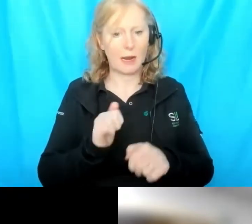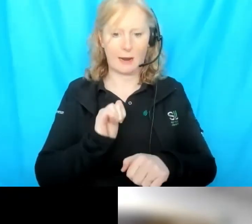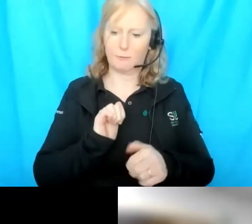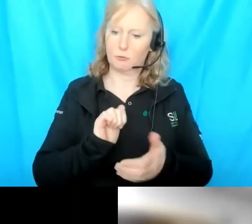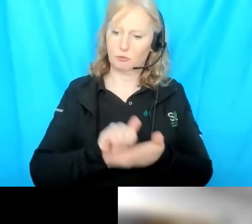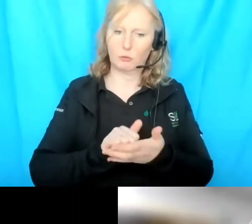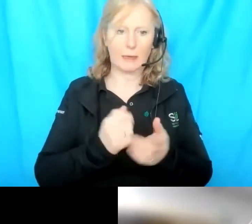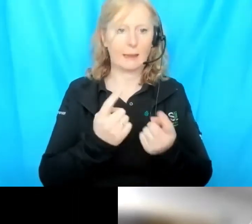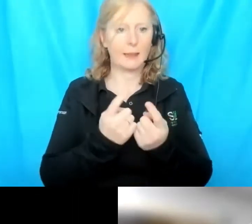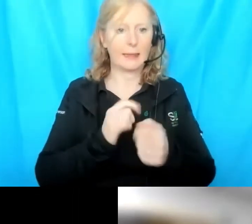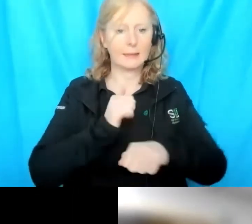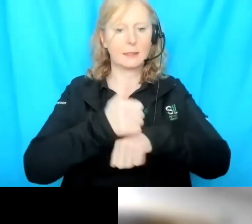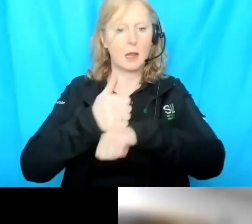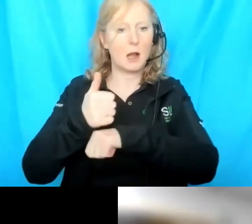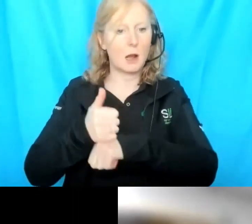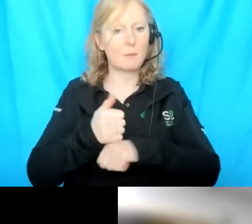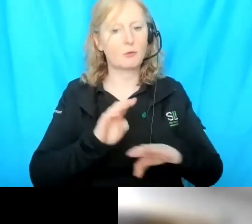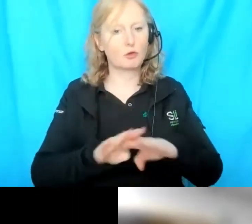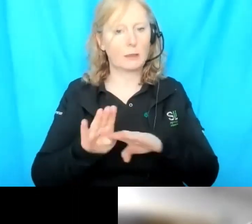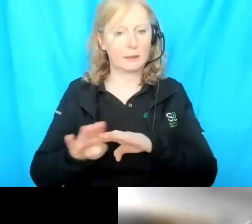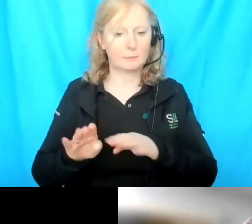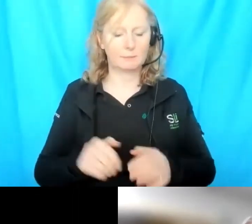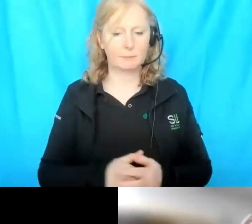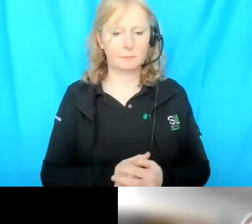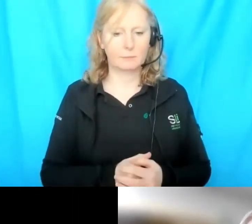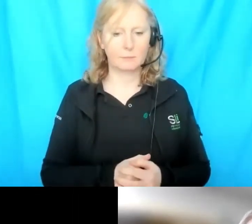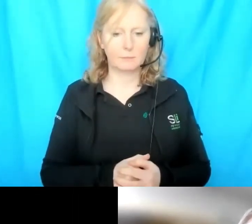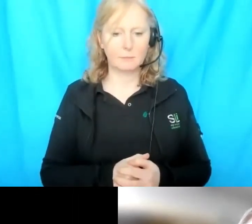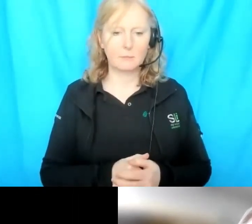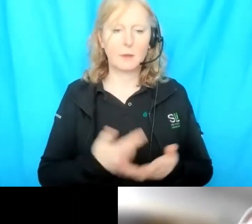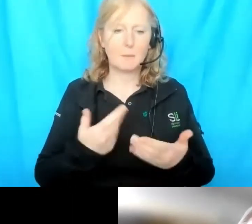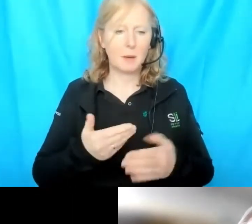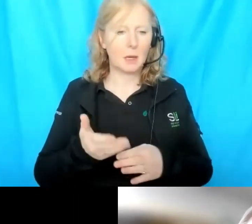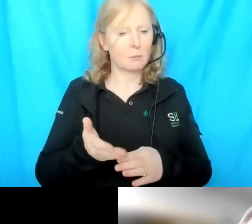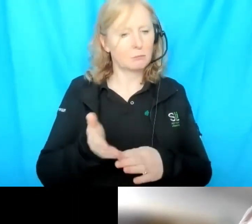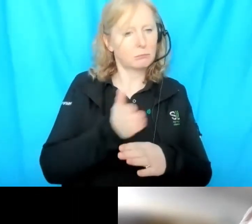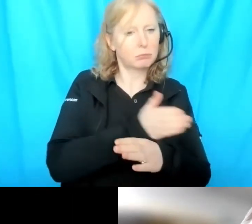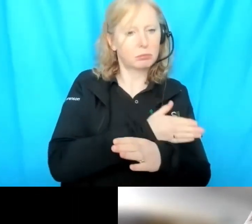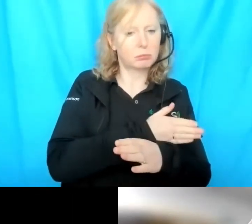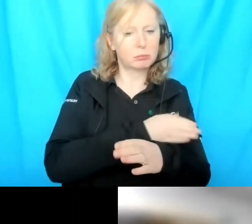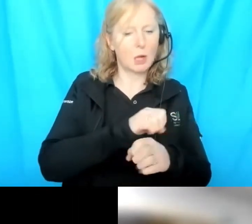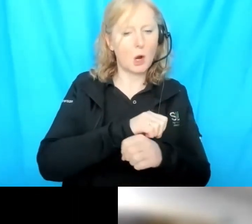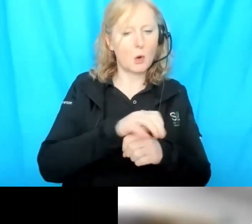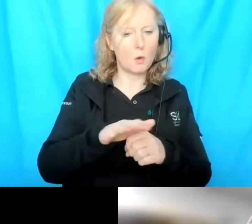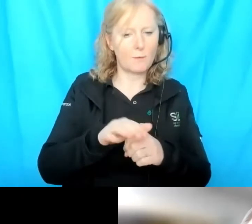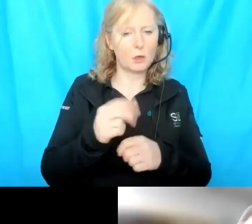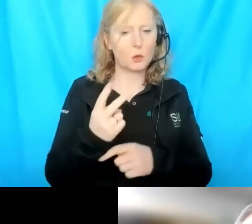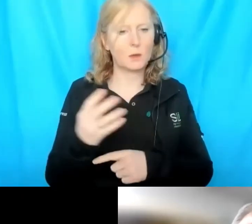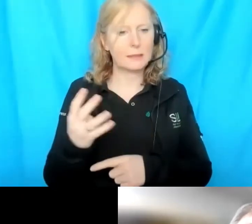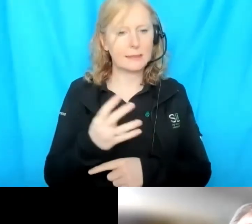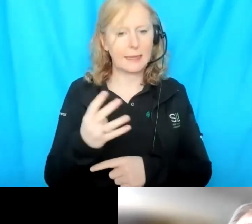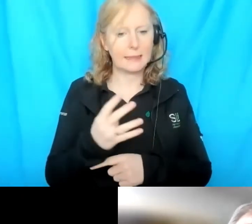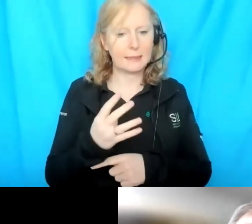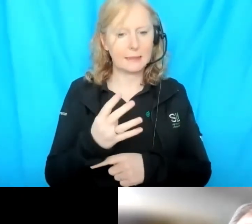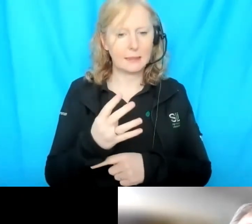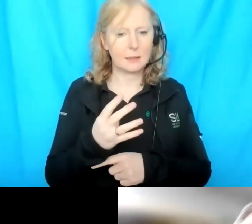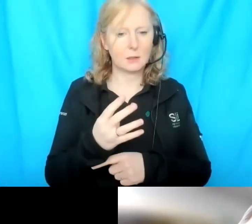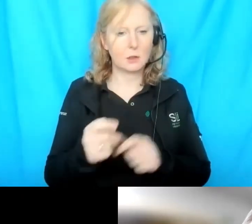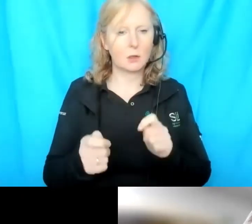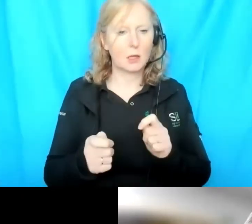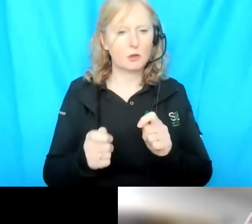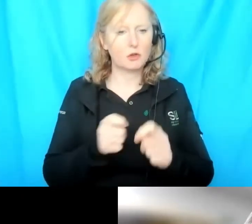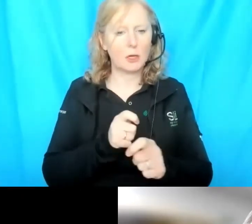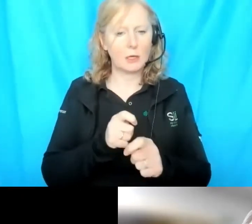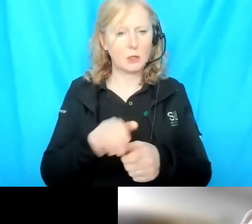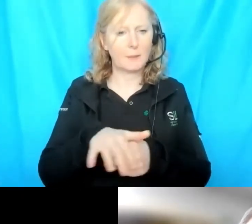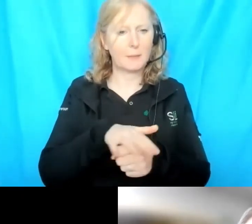well. And you know, one of the things we have done, you know, pre-COVID was in 2019 was to introduce the change in places facilities,